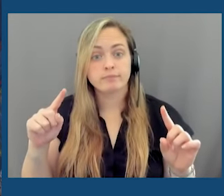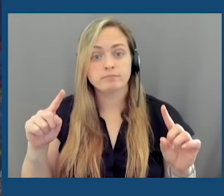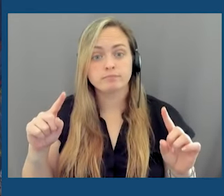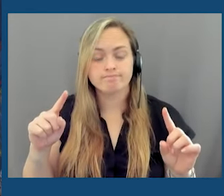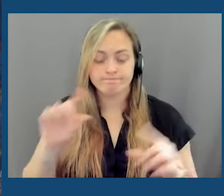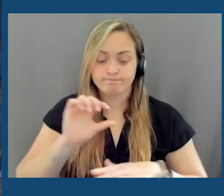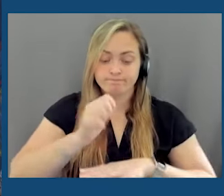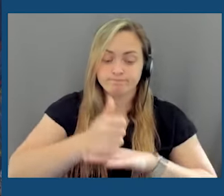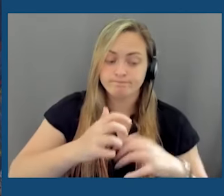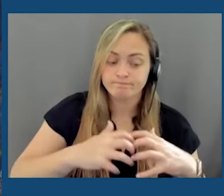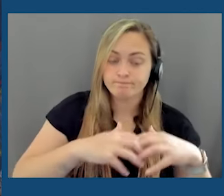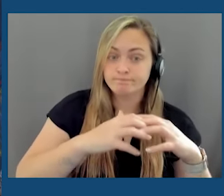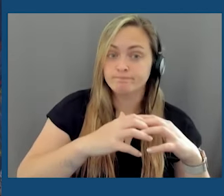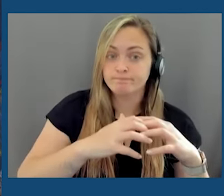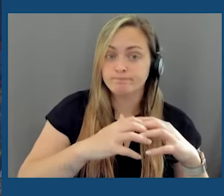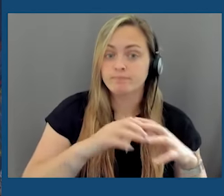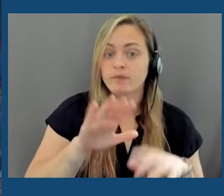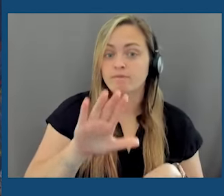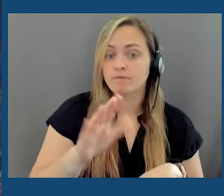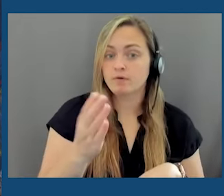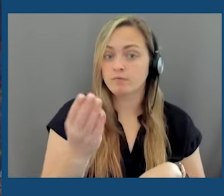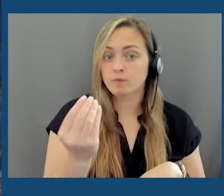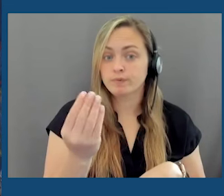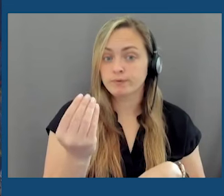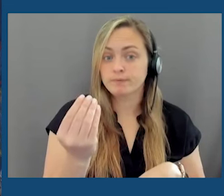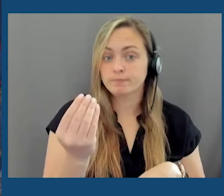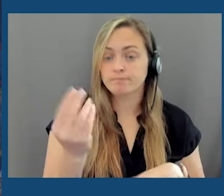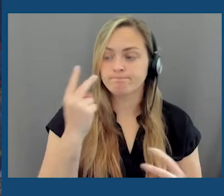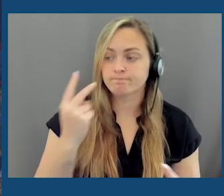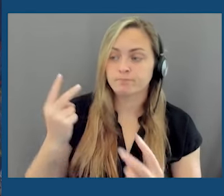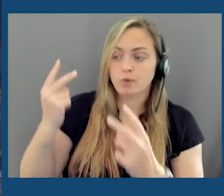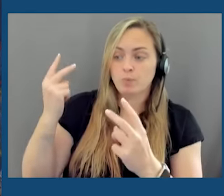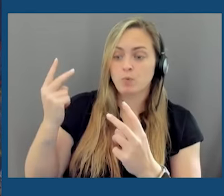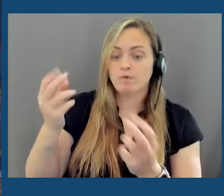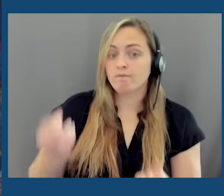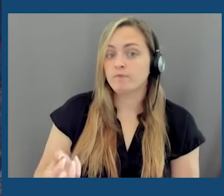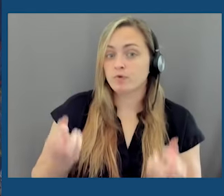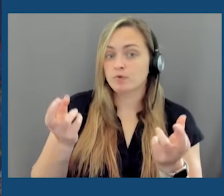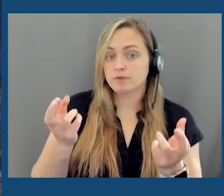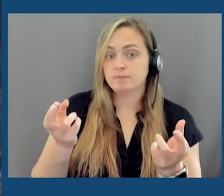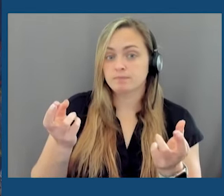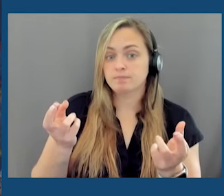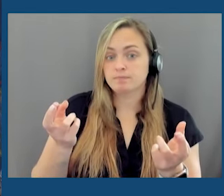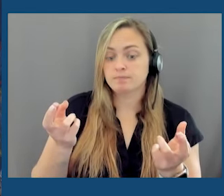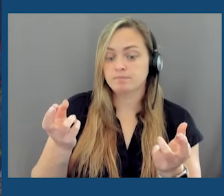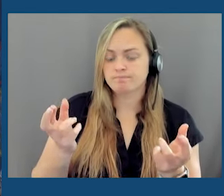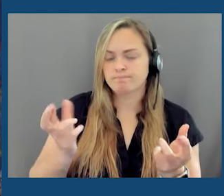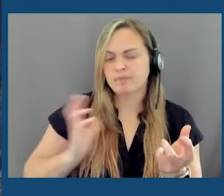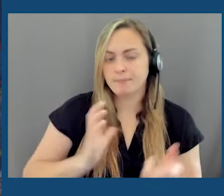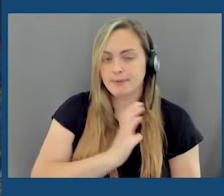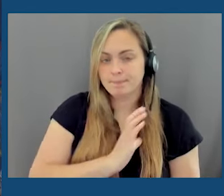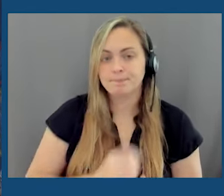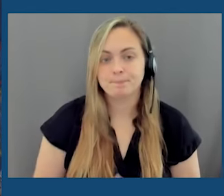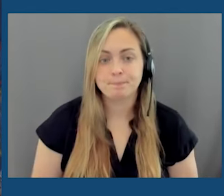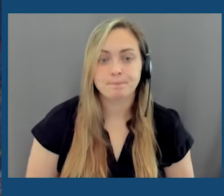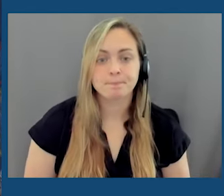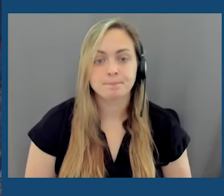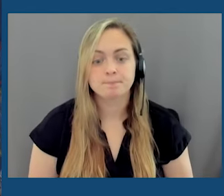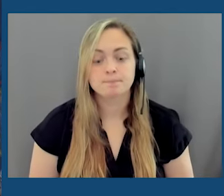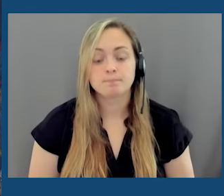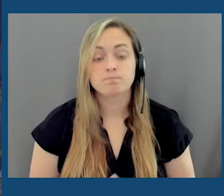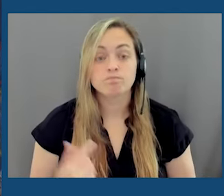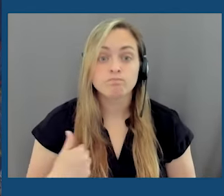creation of the 514 Memorial Fundraising Committee. We